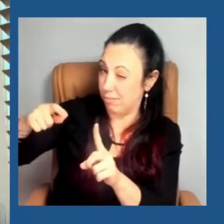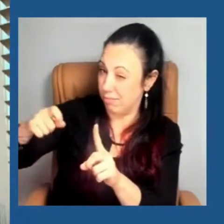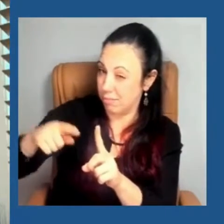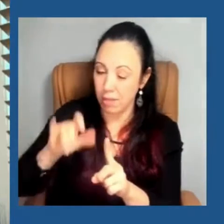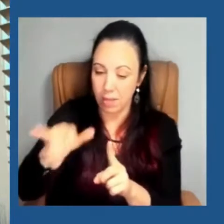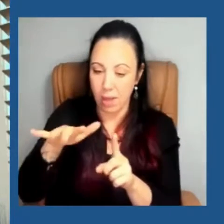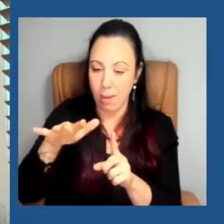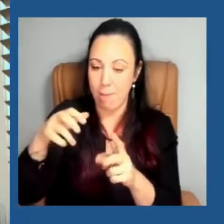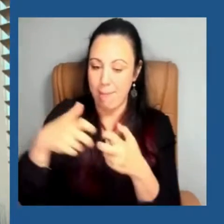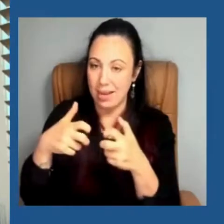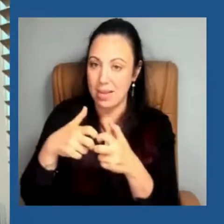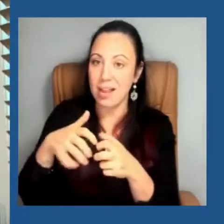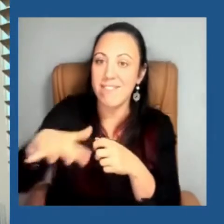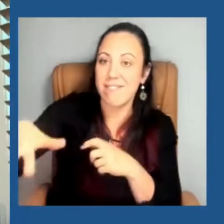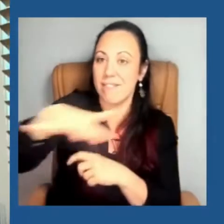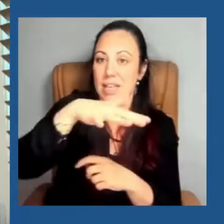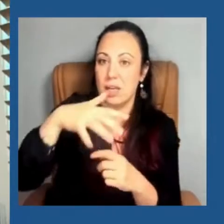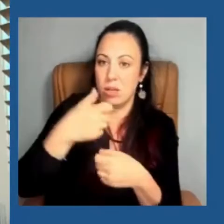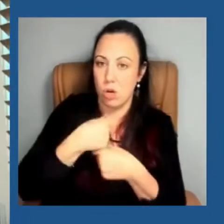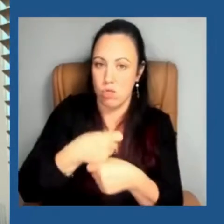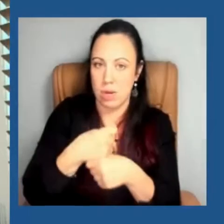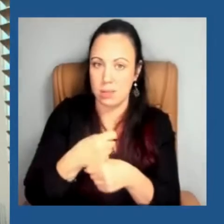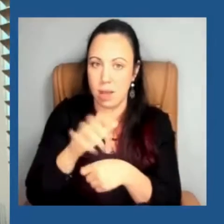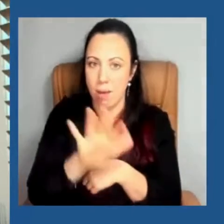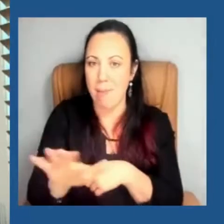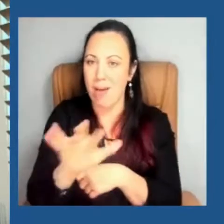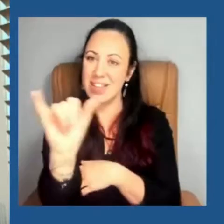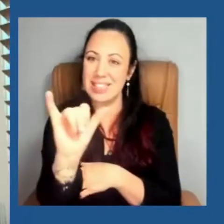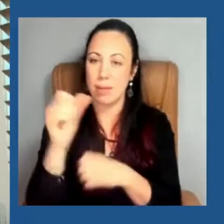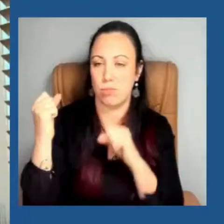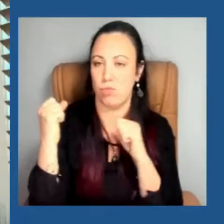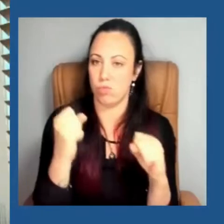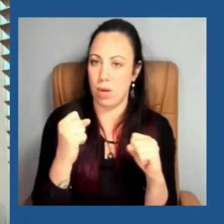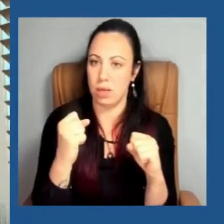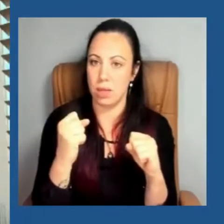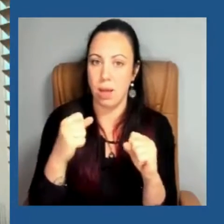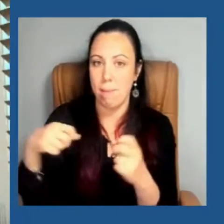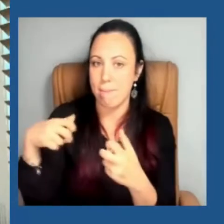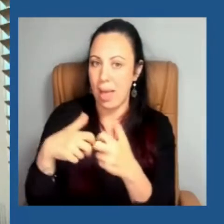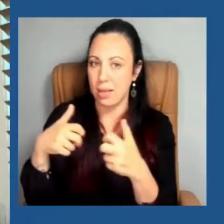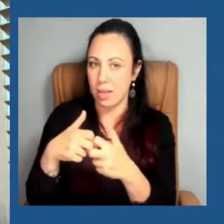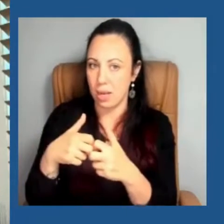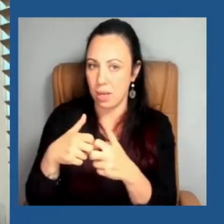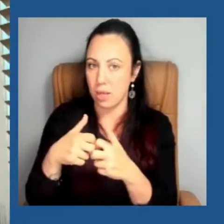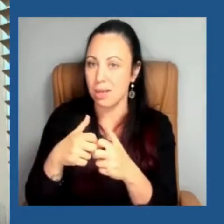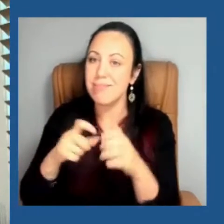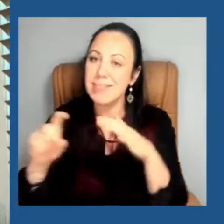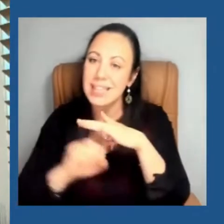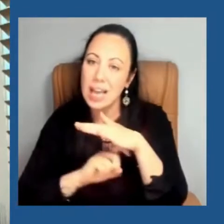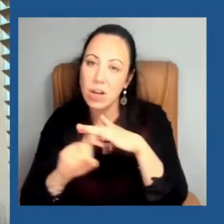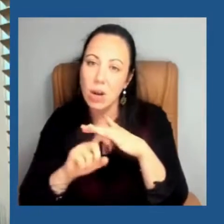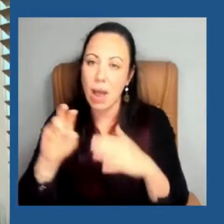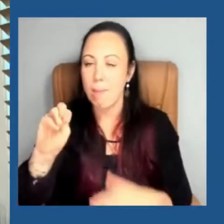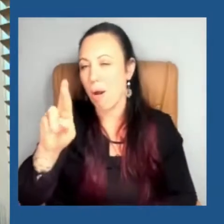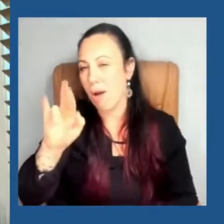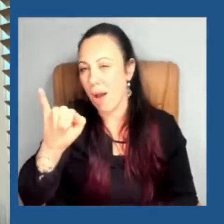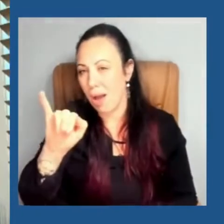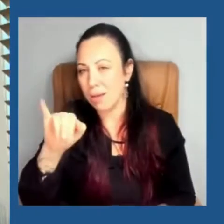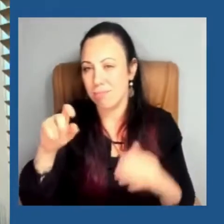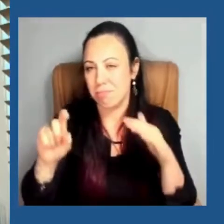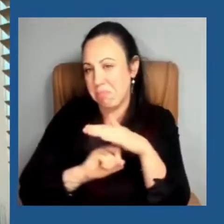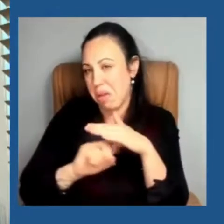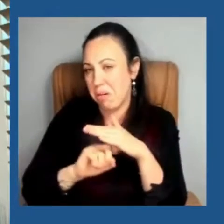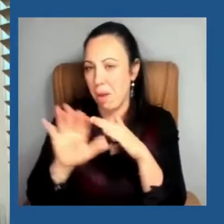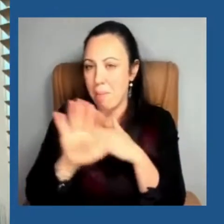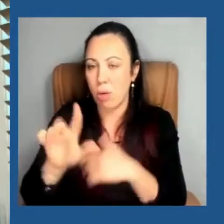that RTMS creates is about the same strength as a magnetic resonance imaging scanner, MRI scanner, which is about 2